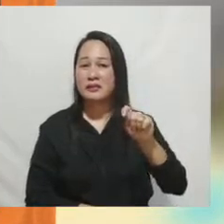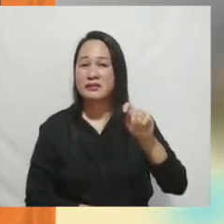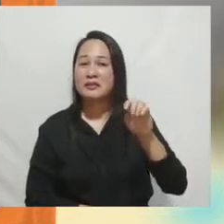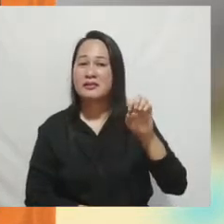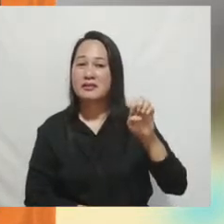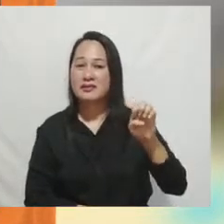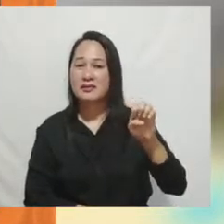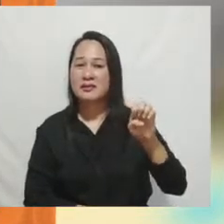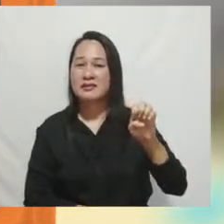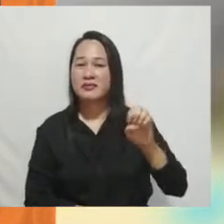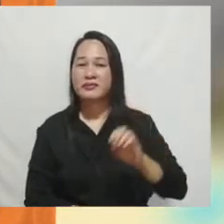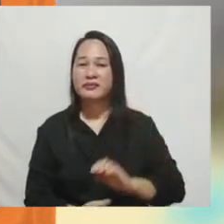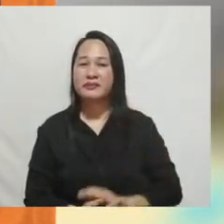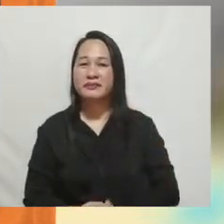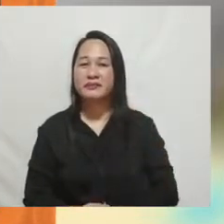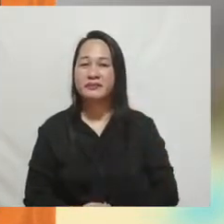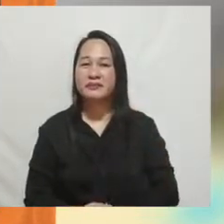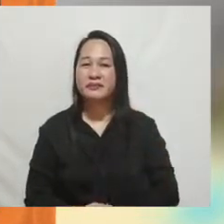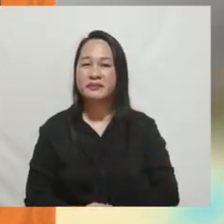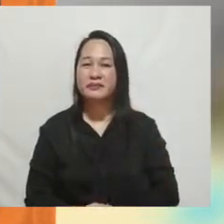W-R-I-T-E. Right.